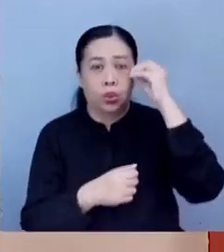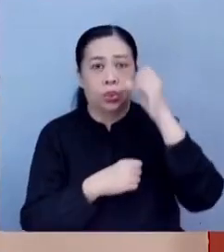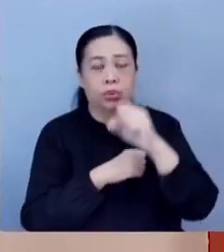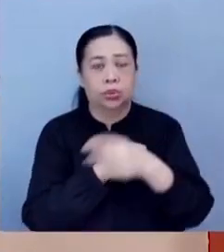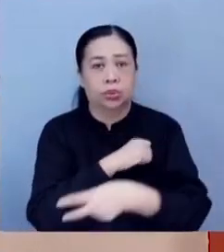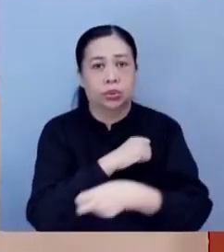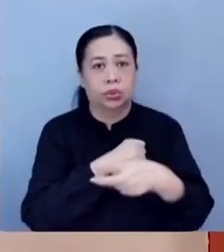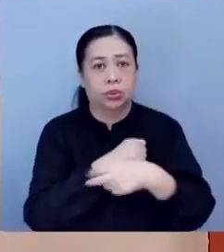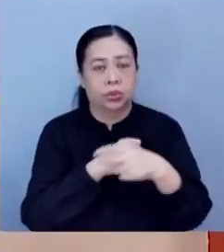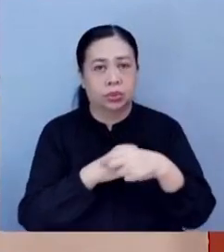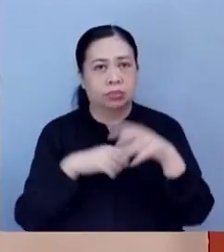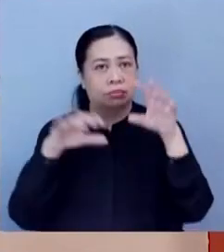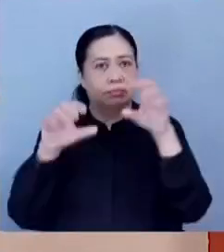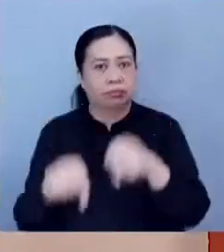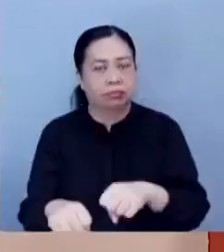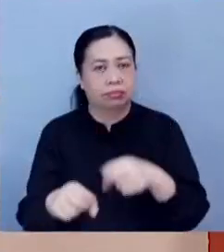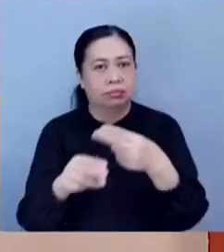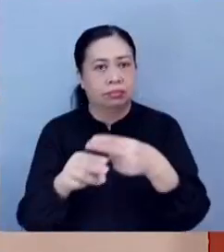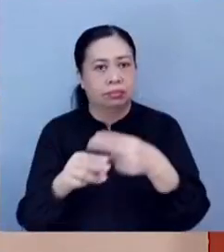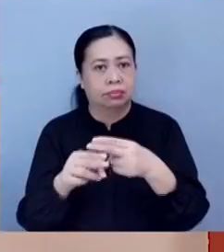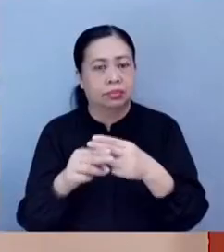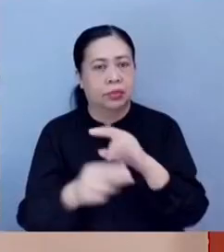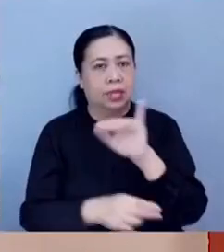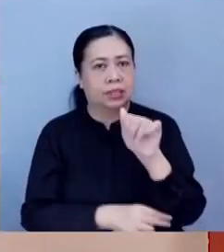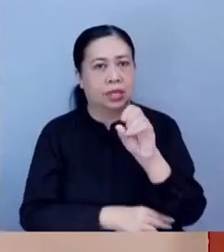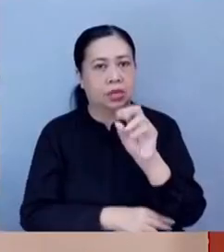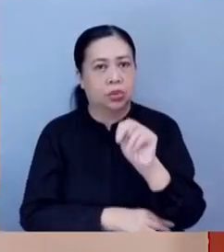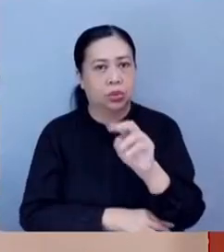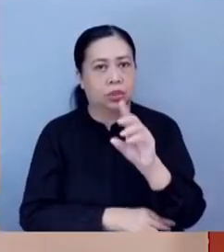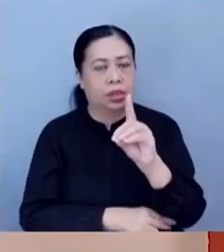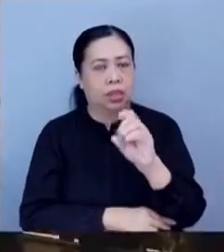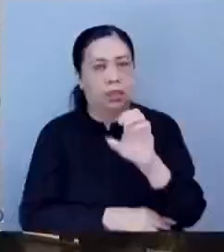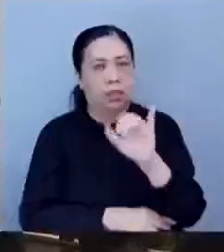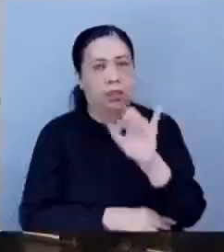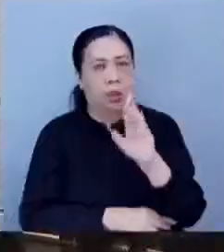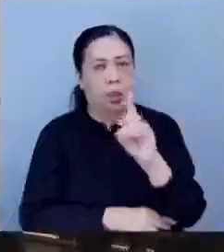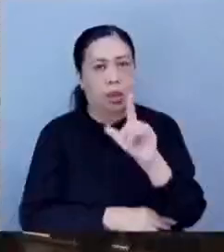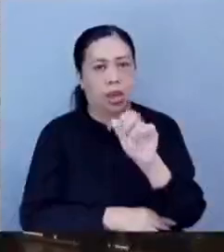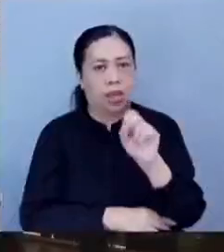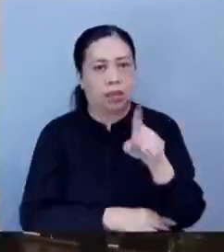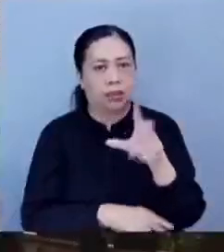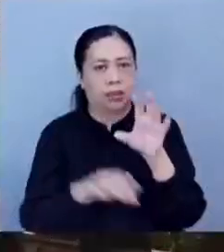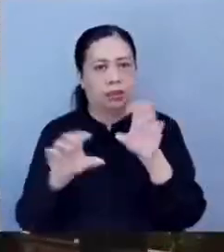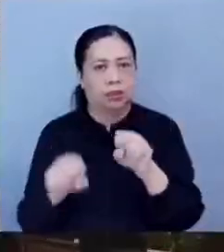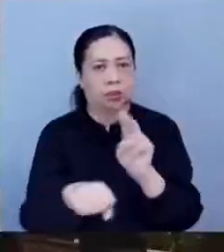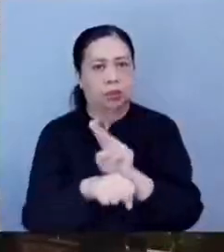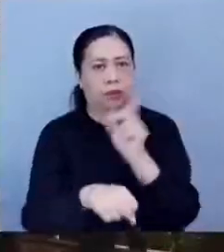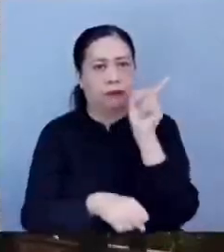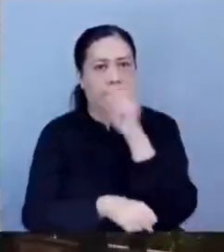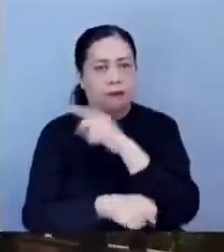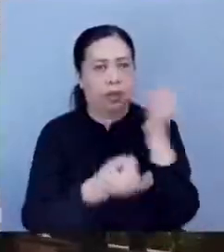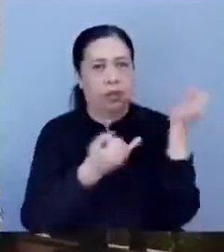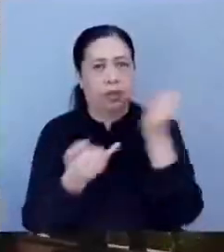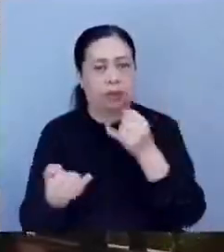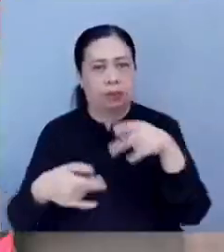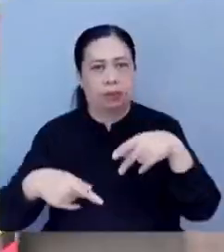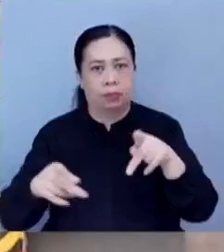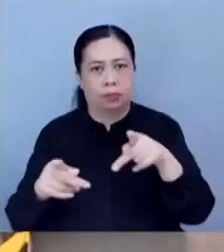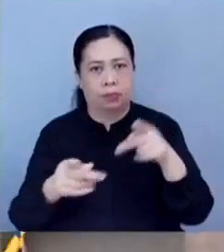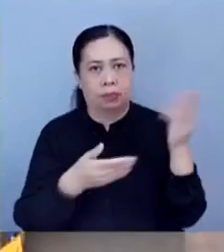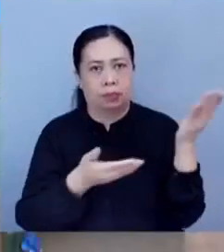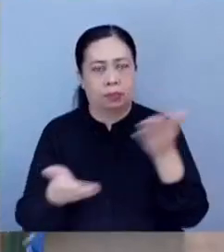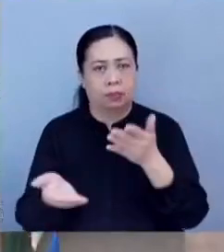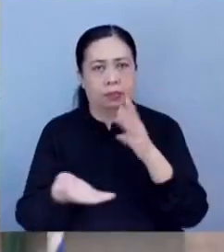Agriculture Department identified the suspect as Jason De Rojas Taculog. He was apprehended for using fake import permits and shipping